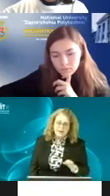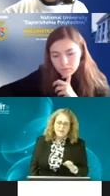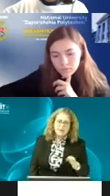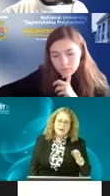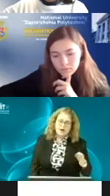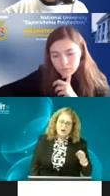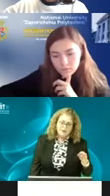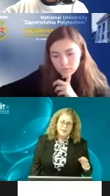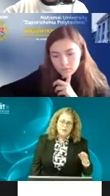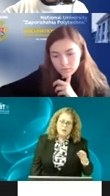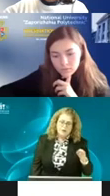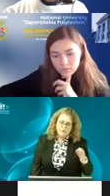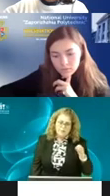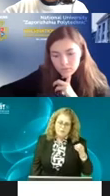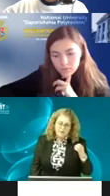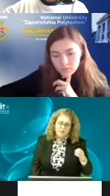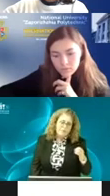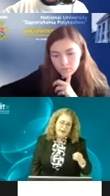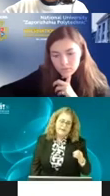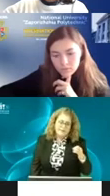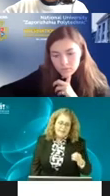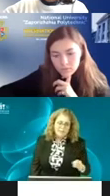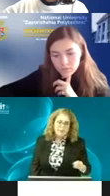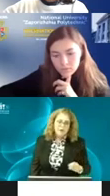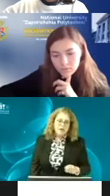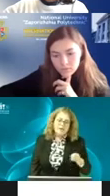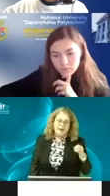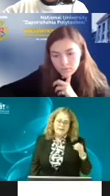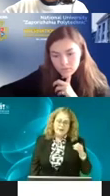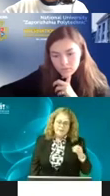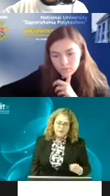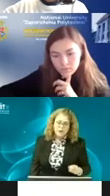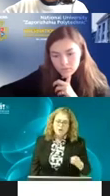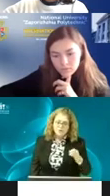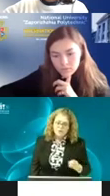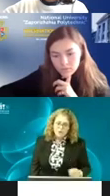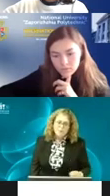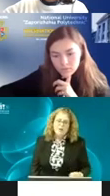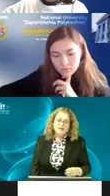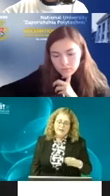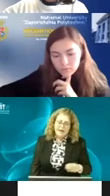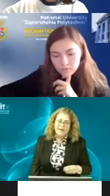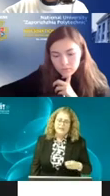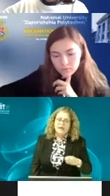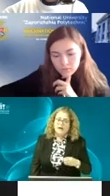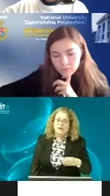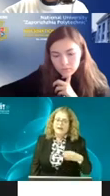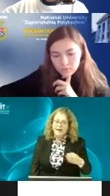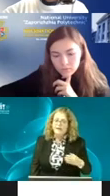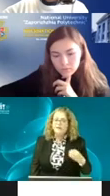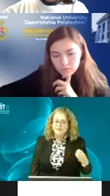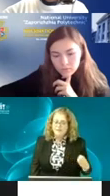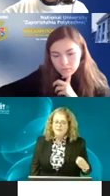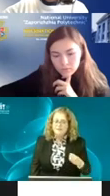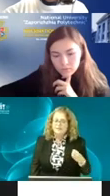at this very bad example, that a patient was informed that he has a